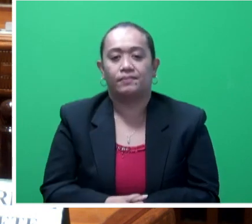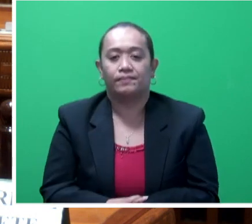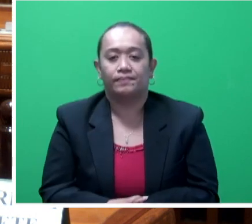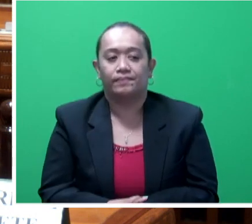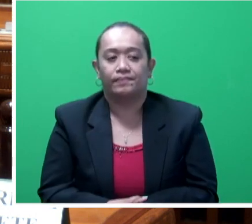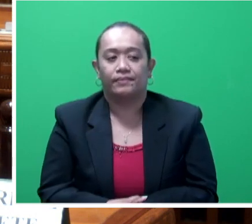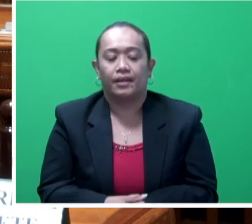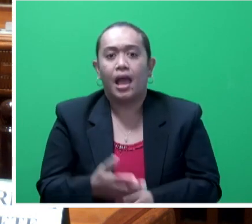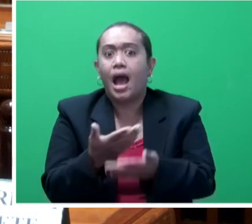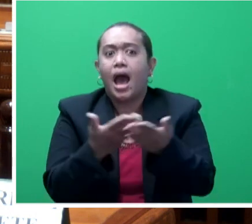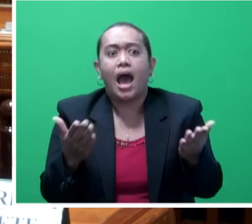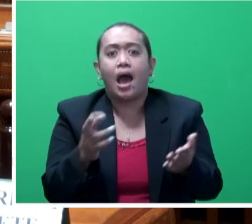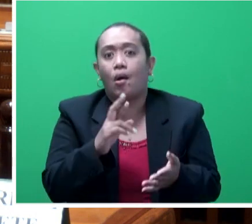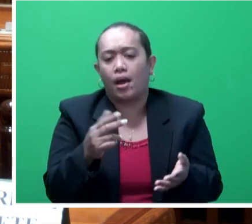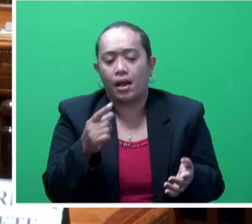How are we